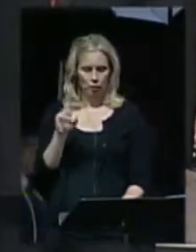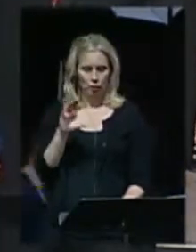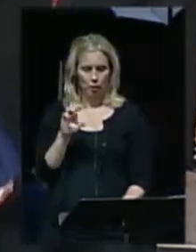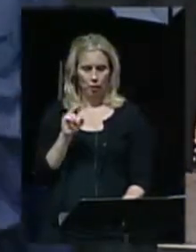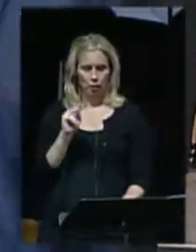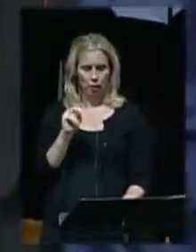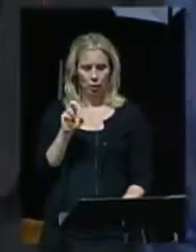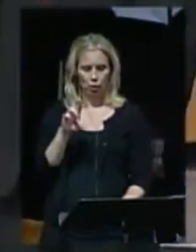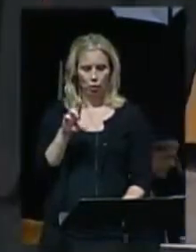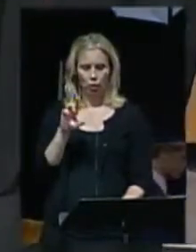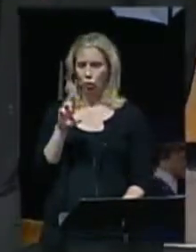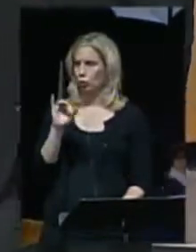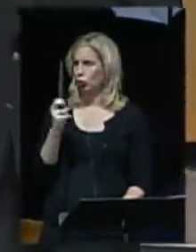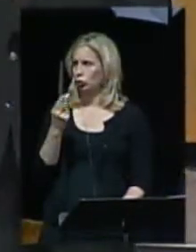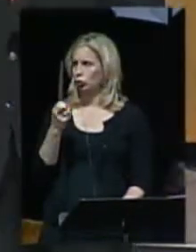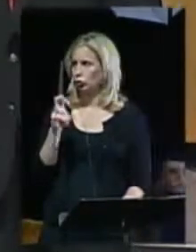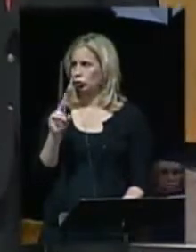Connor Richard.